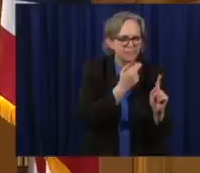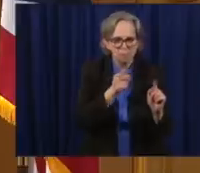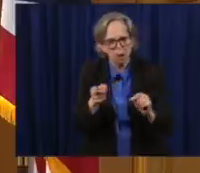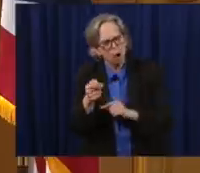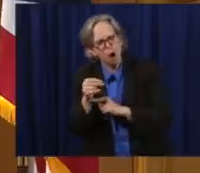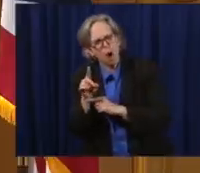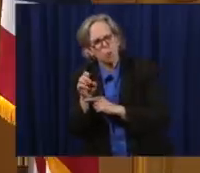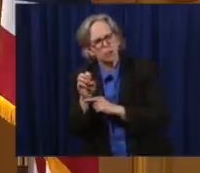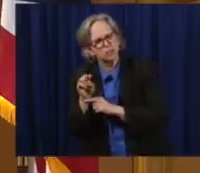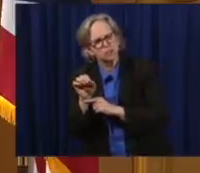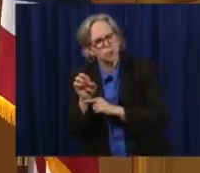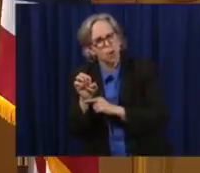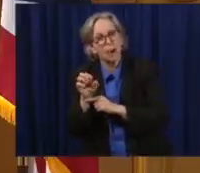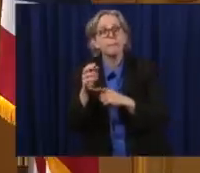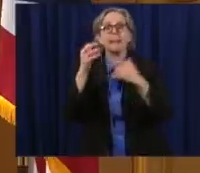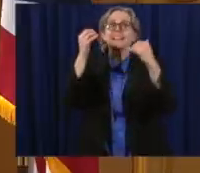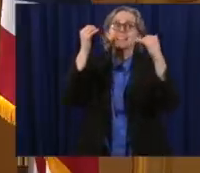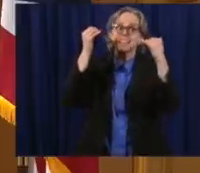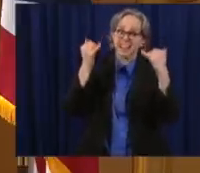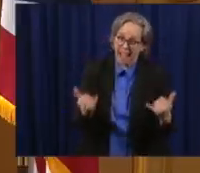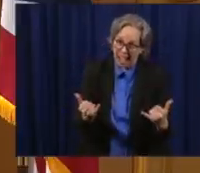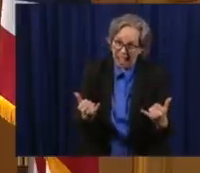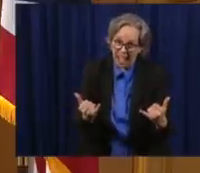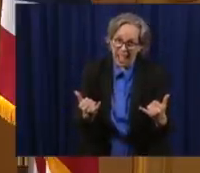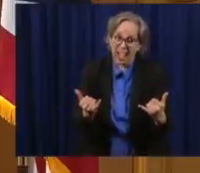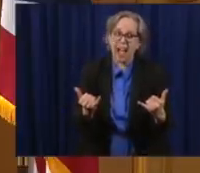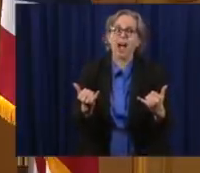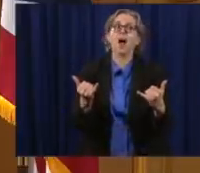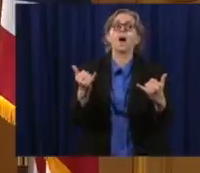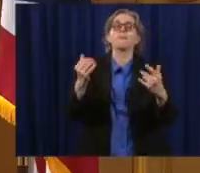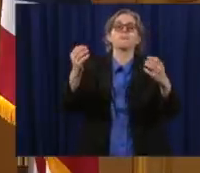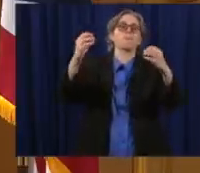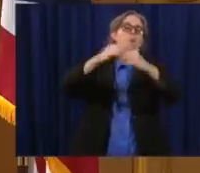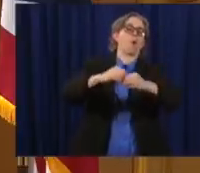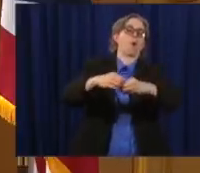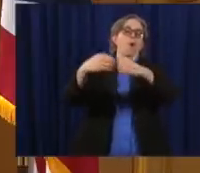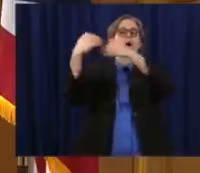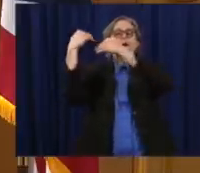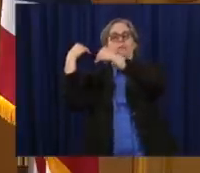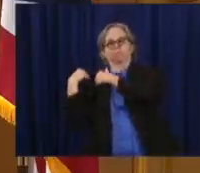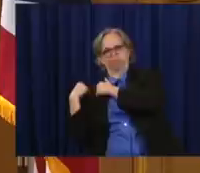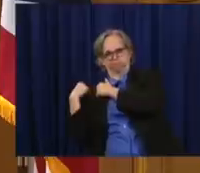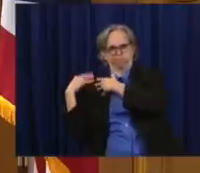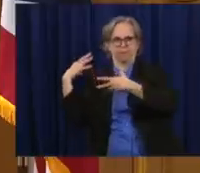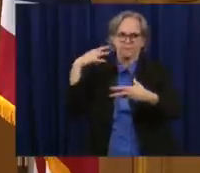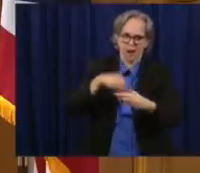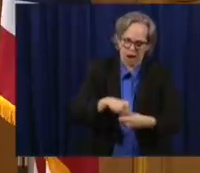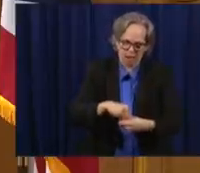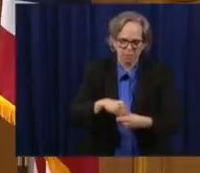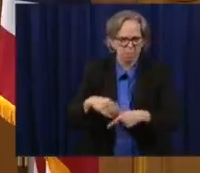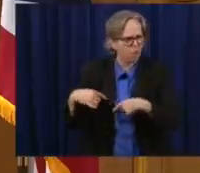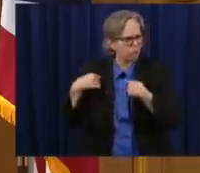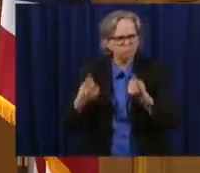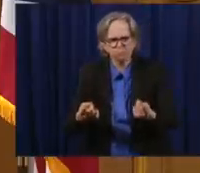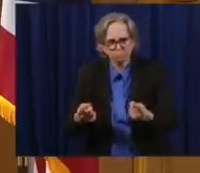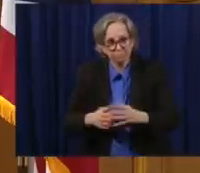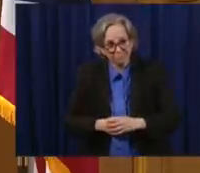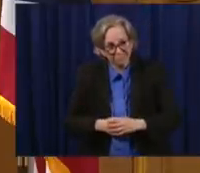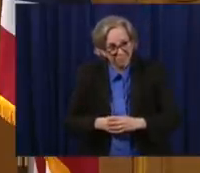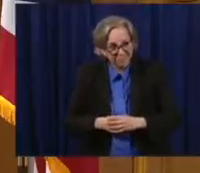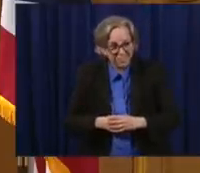get to restaurants, then that's going to be, again, the enforcement mechanism as it has always been. And including the social distancing and